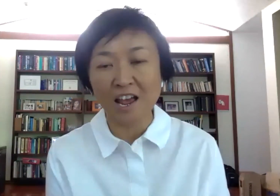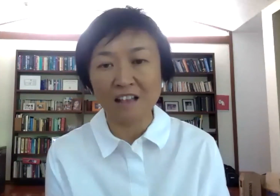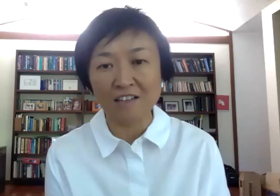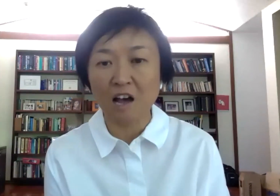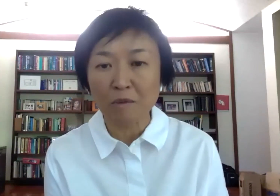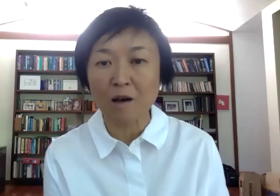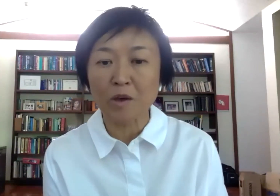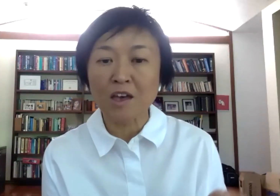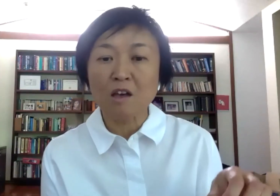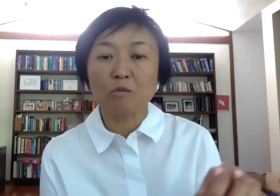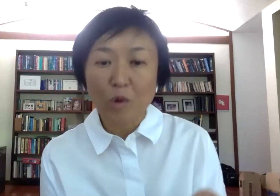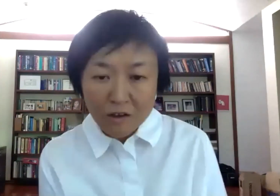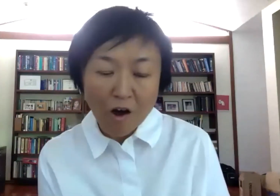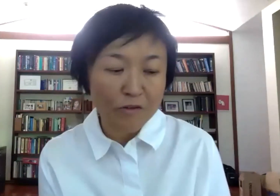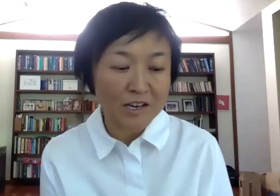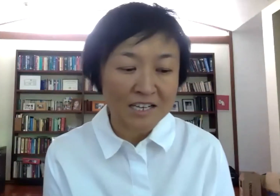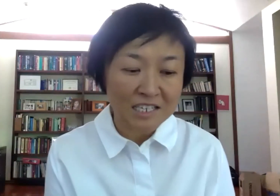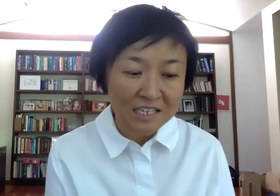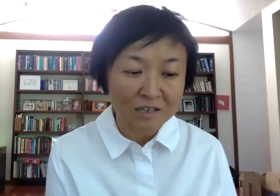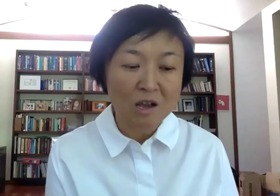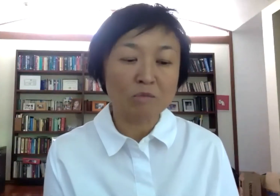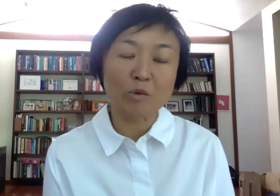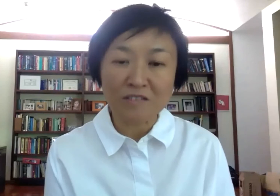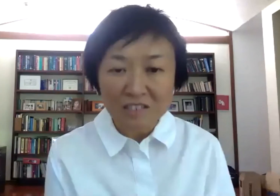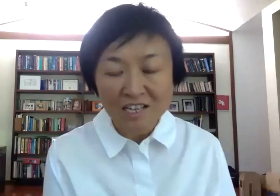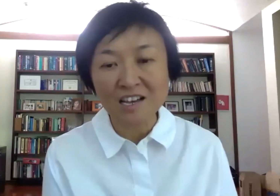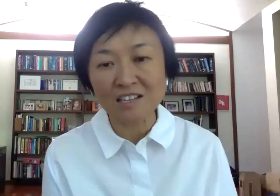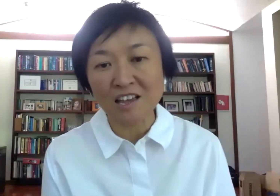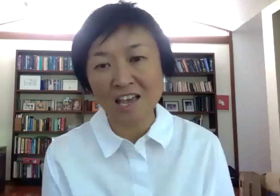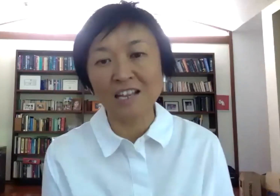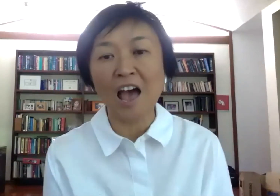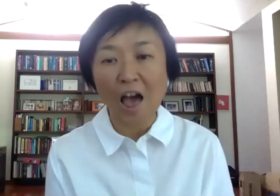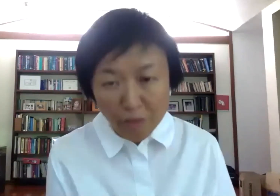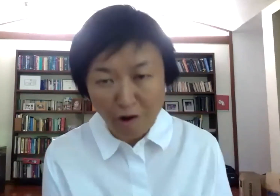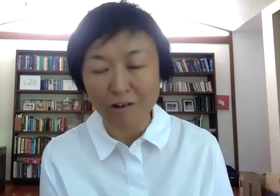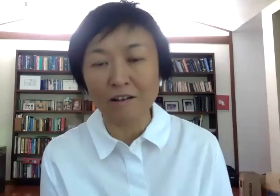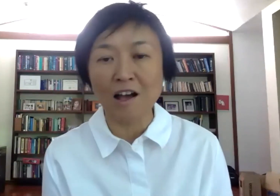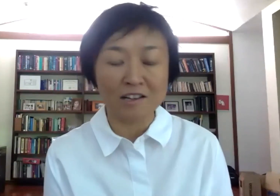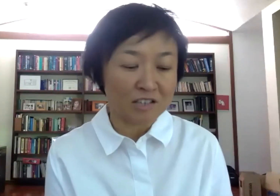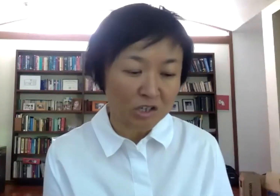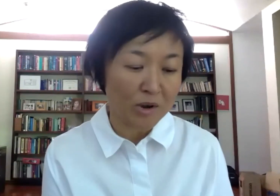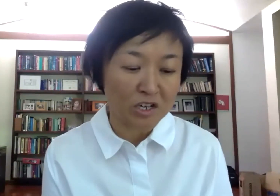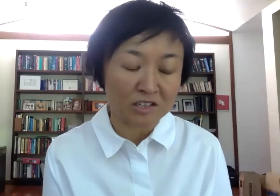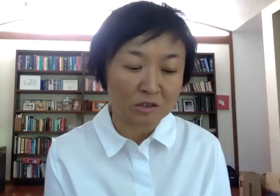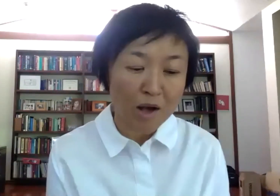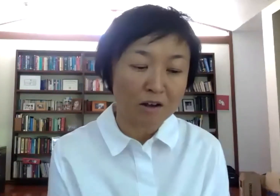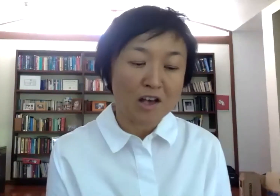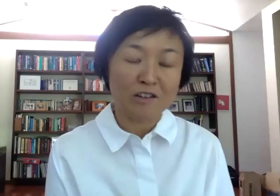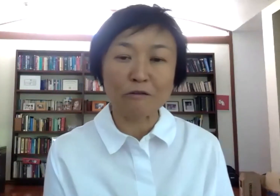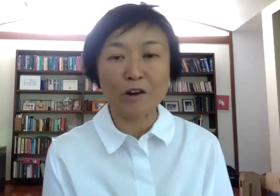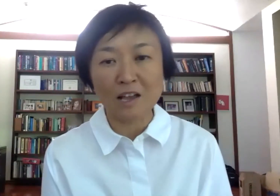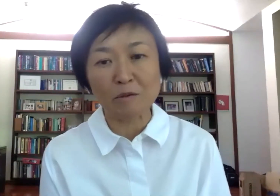anti-Asian hate that has come up with COVID-19, but we have seen this in other situations as